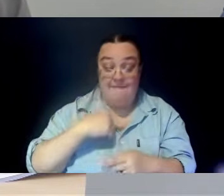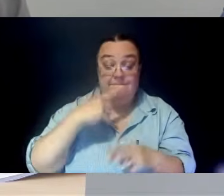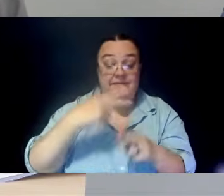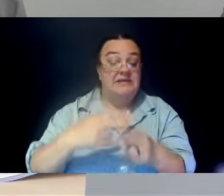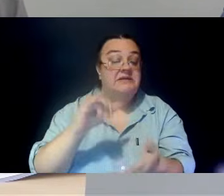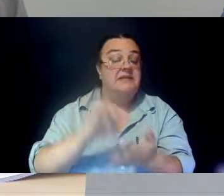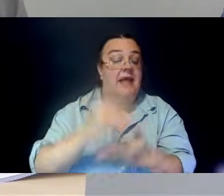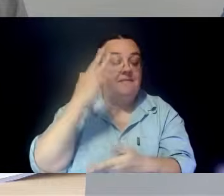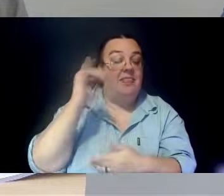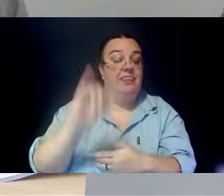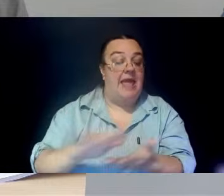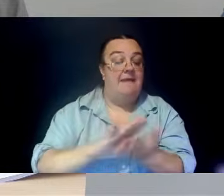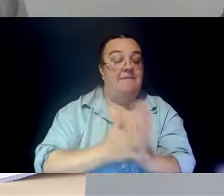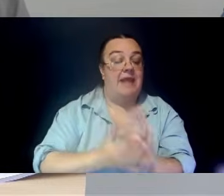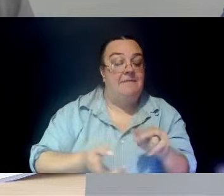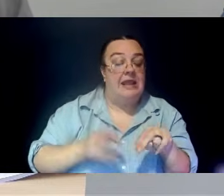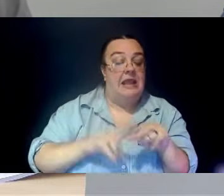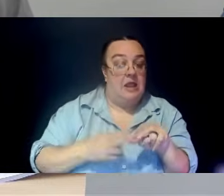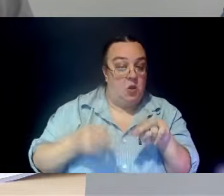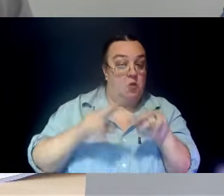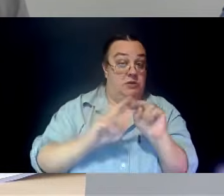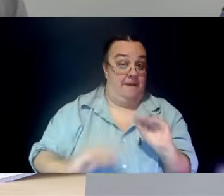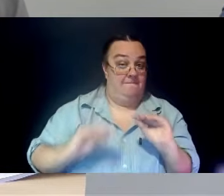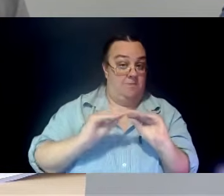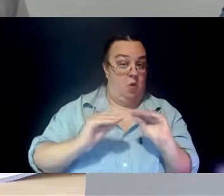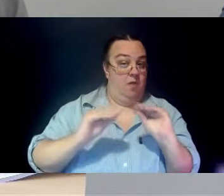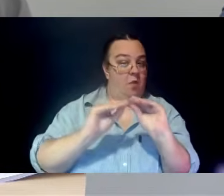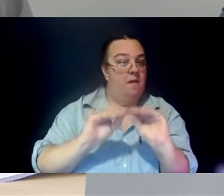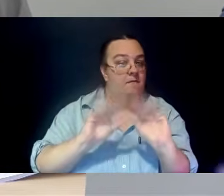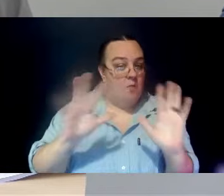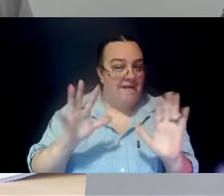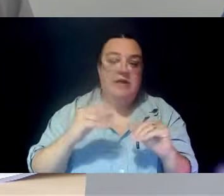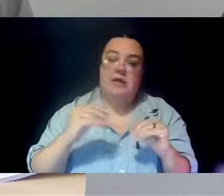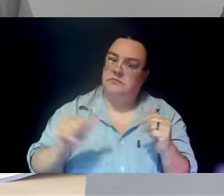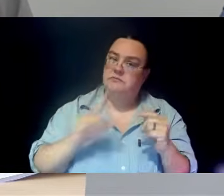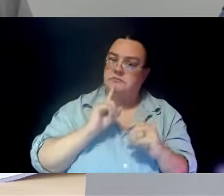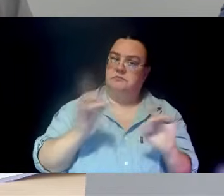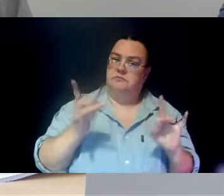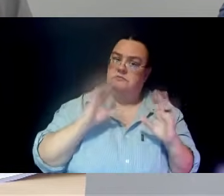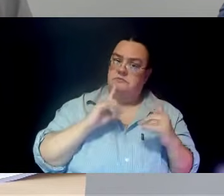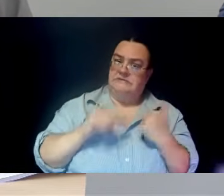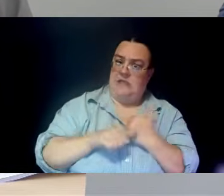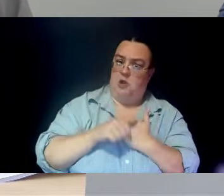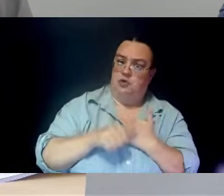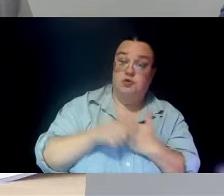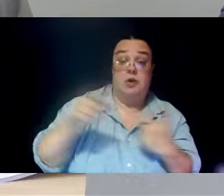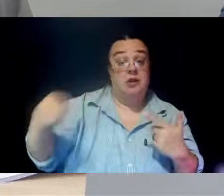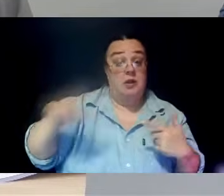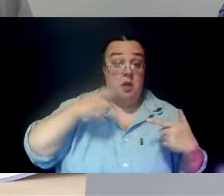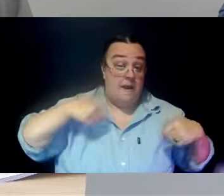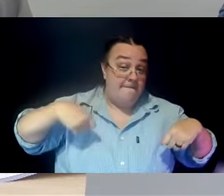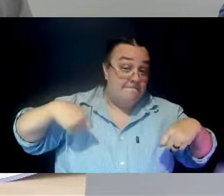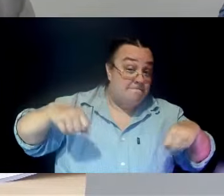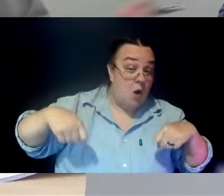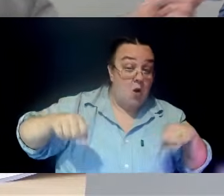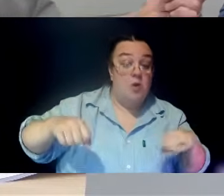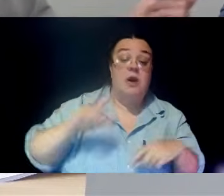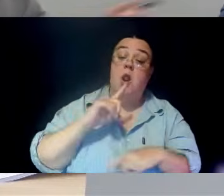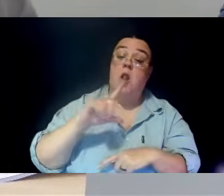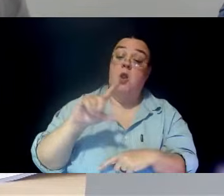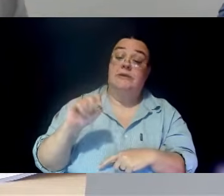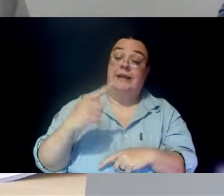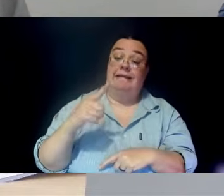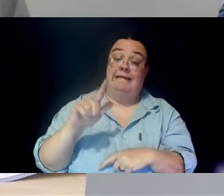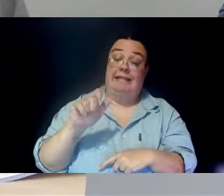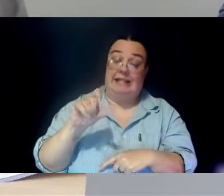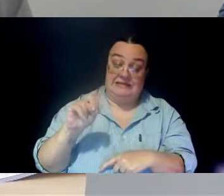becoming increasingly more prevalent. They're extremely dangerous. These motorcyclists, Lieutenant Gleason was reporting, I provided